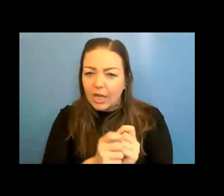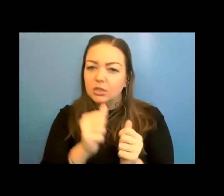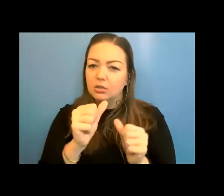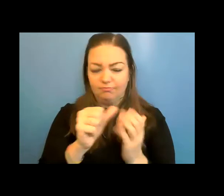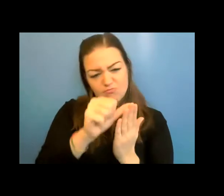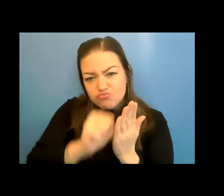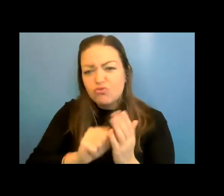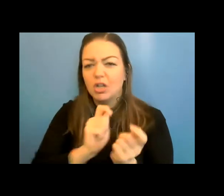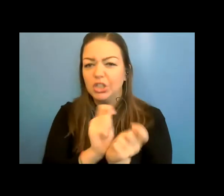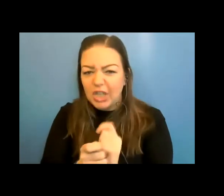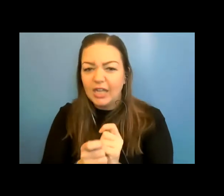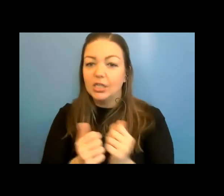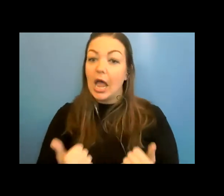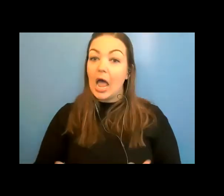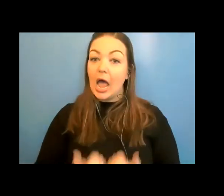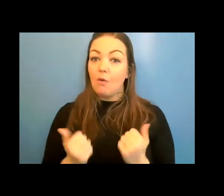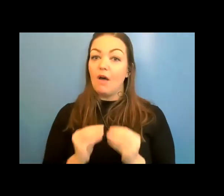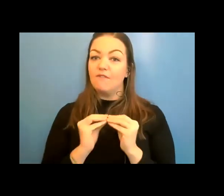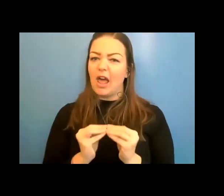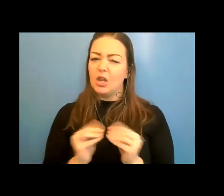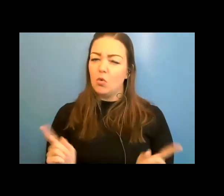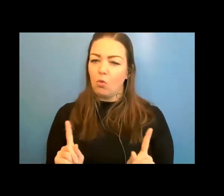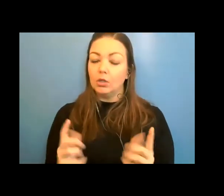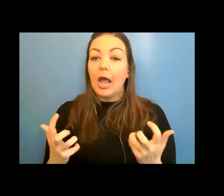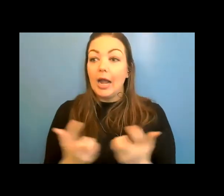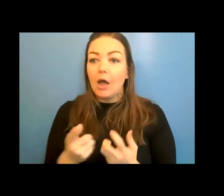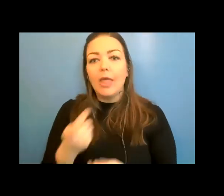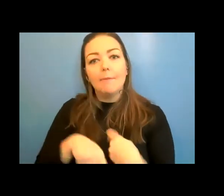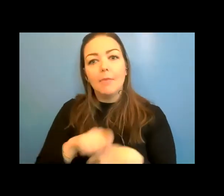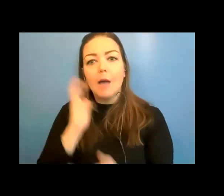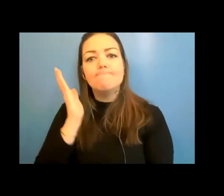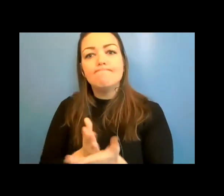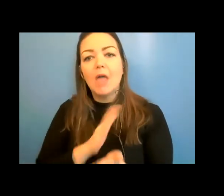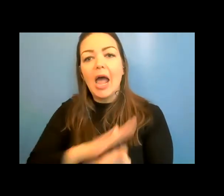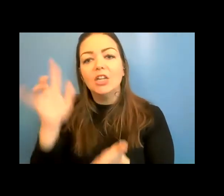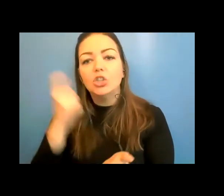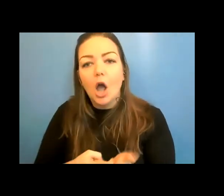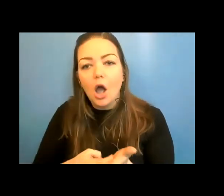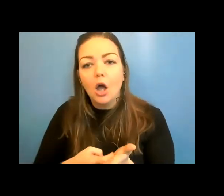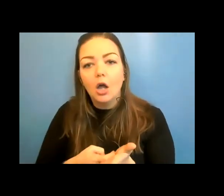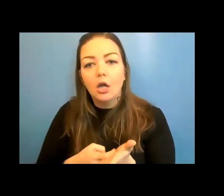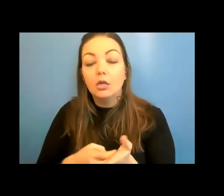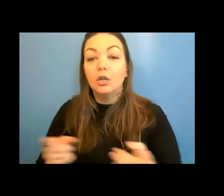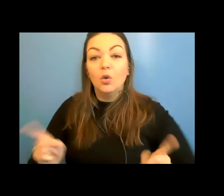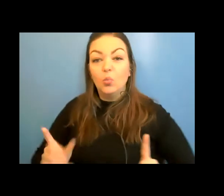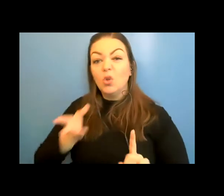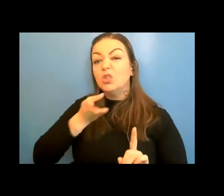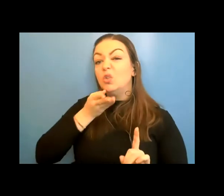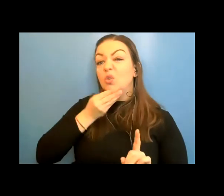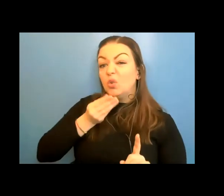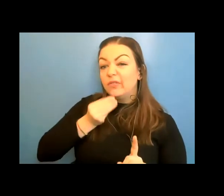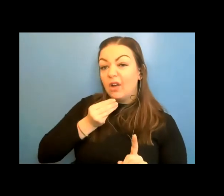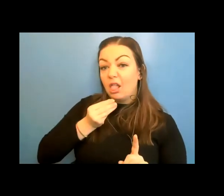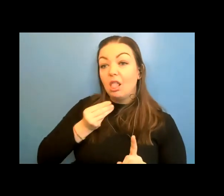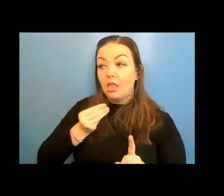values really and truly play out in HR and finance, what's useful that we can keep and inherit from what's gone before in the